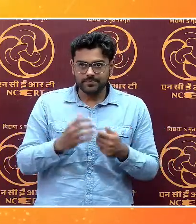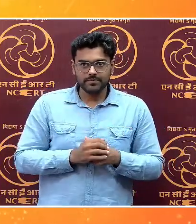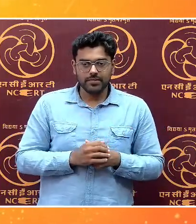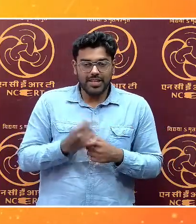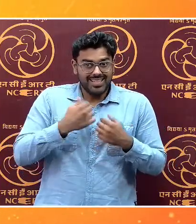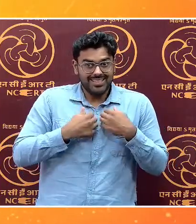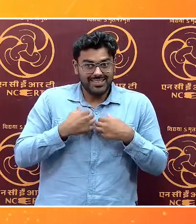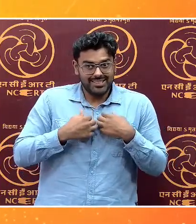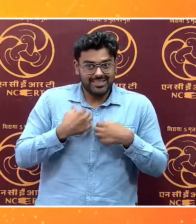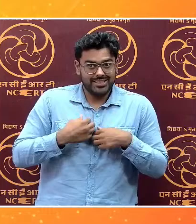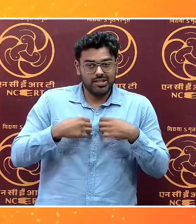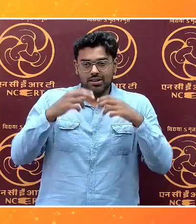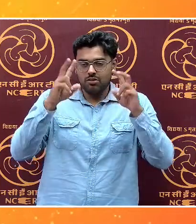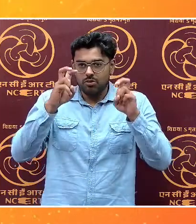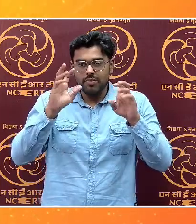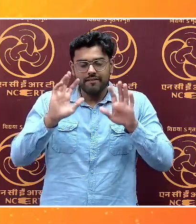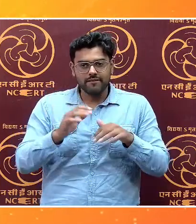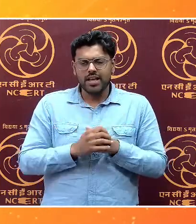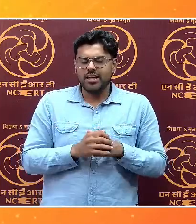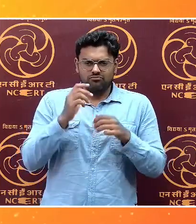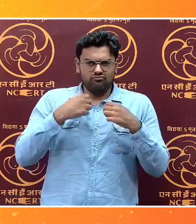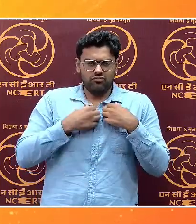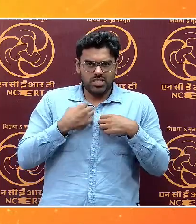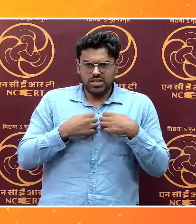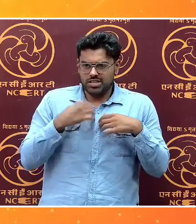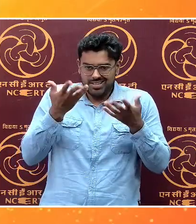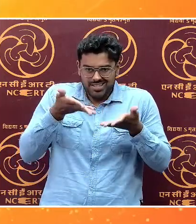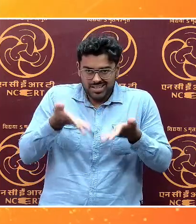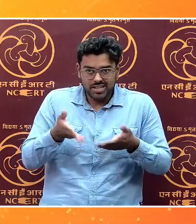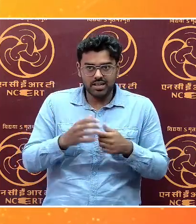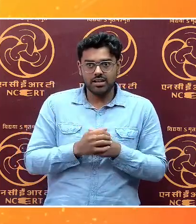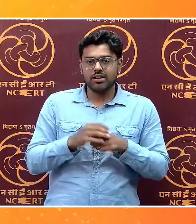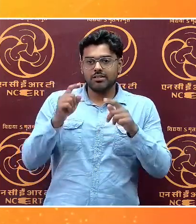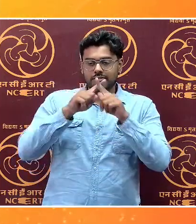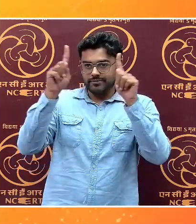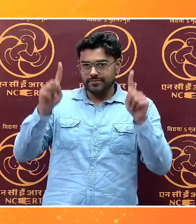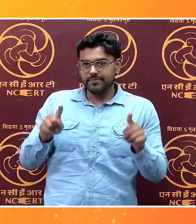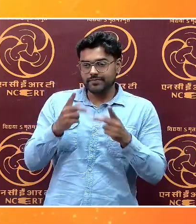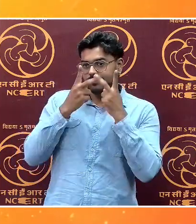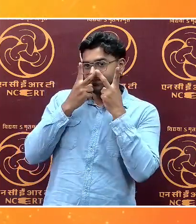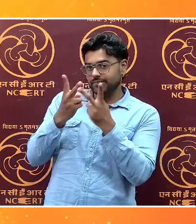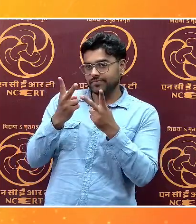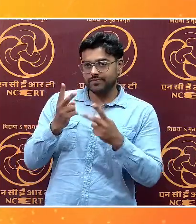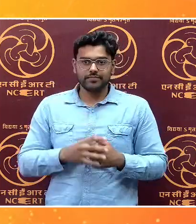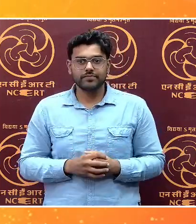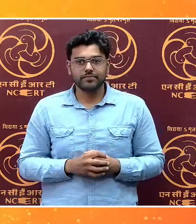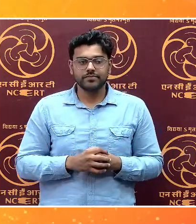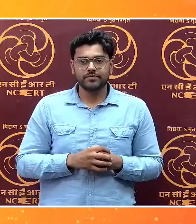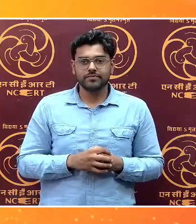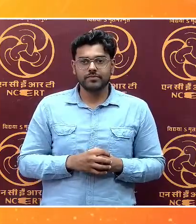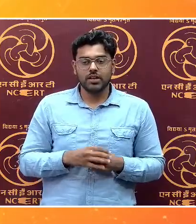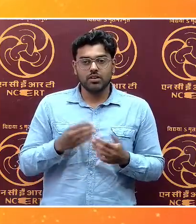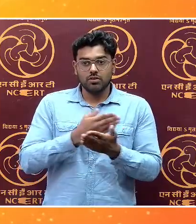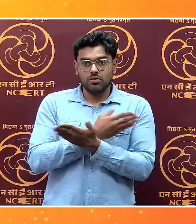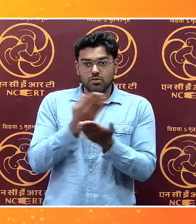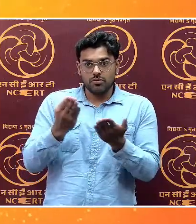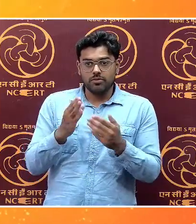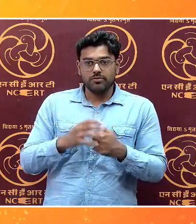very interesting riddle for you. And look at your monitor, look at your screen, and you will get